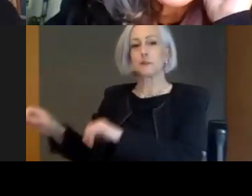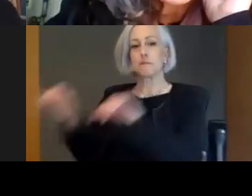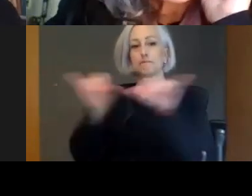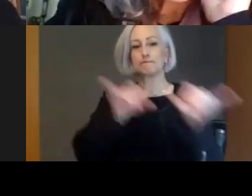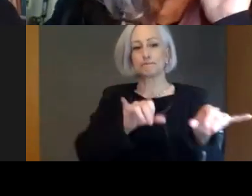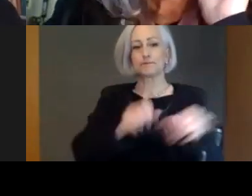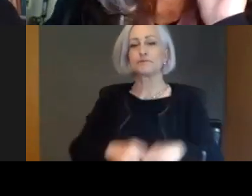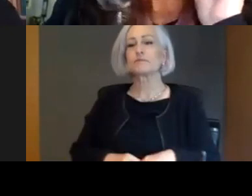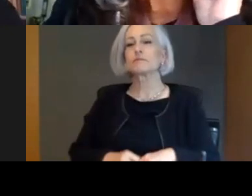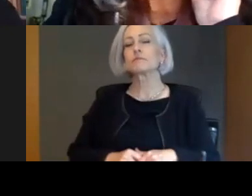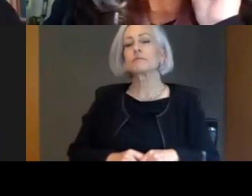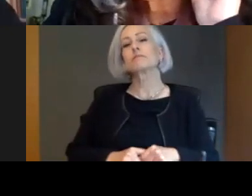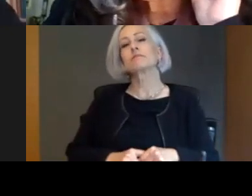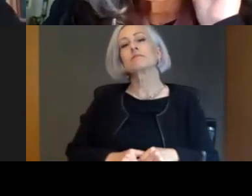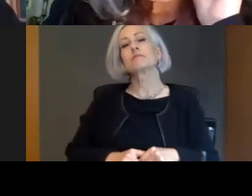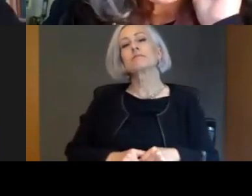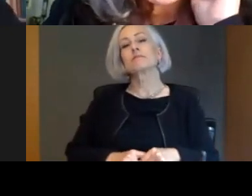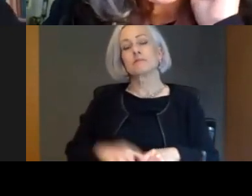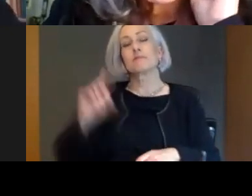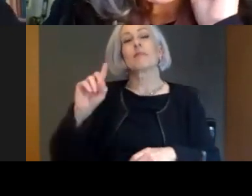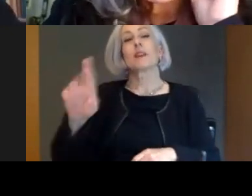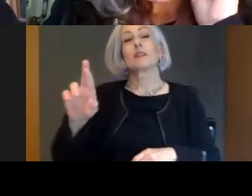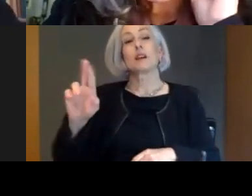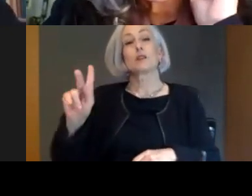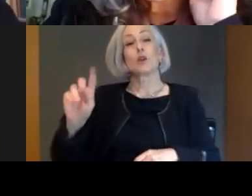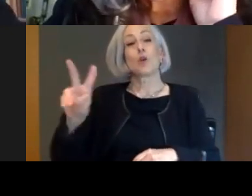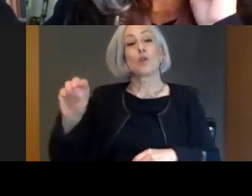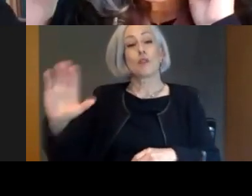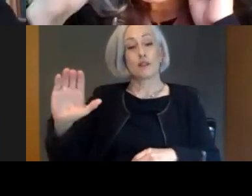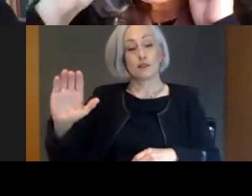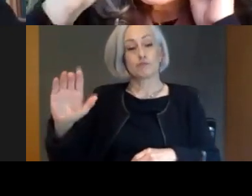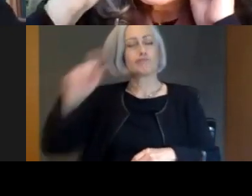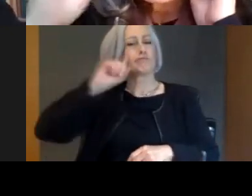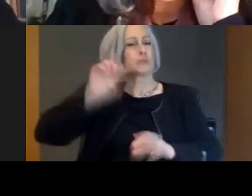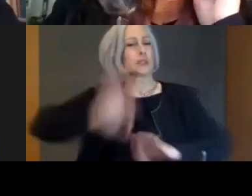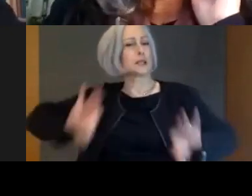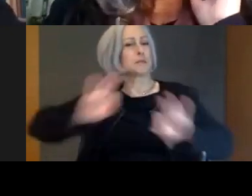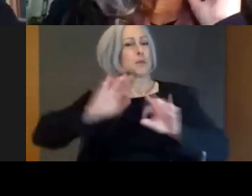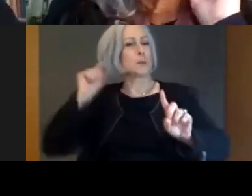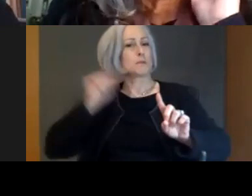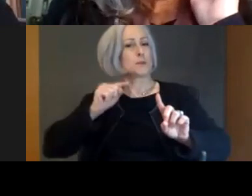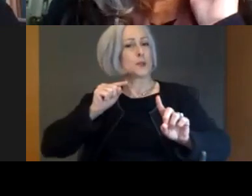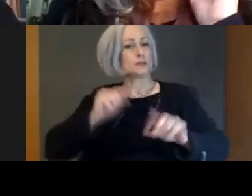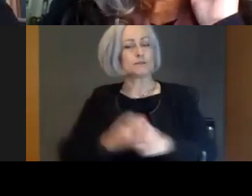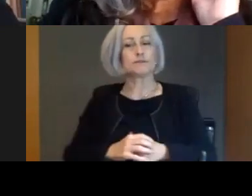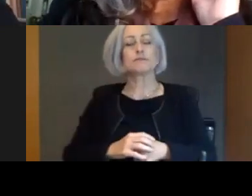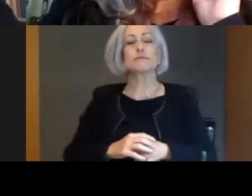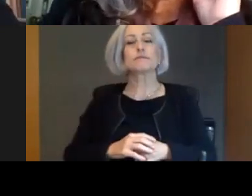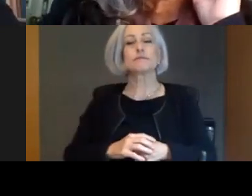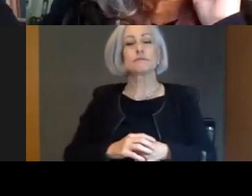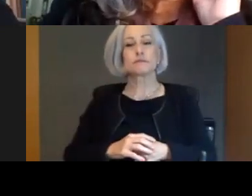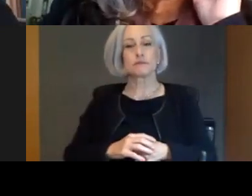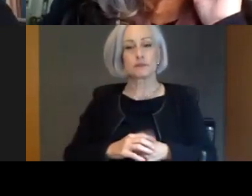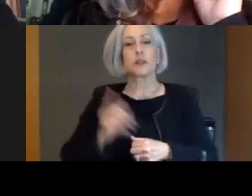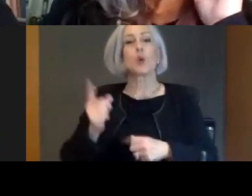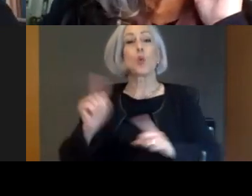Yeah, and I think that that's a very important point, that to go over there